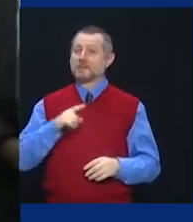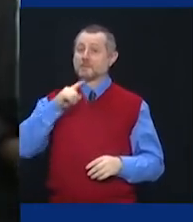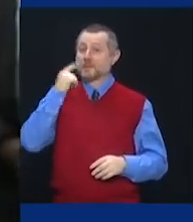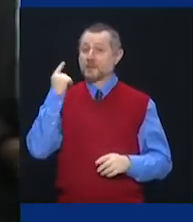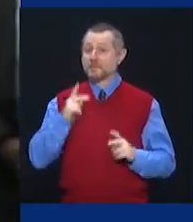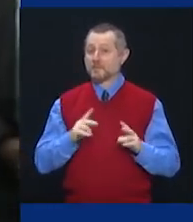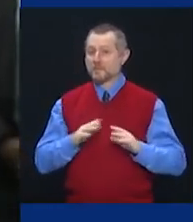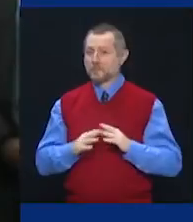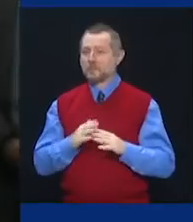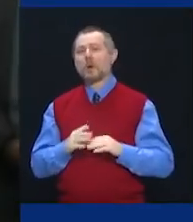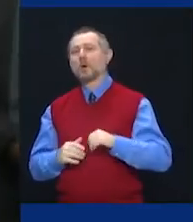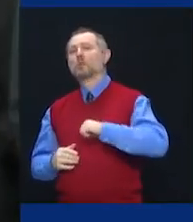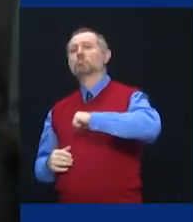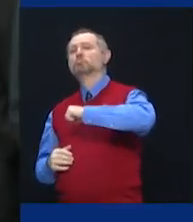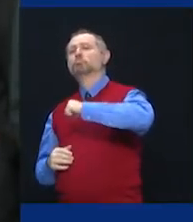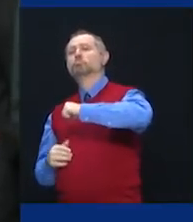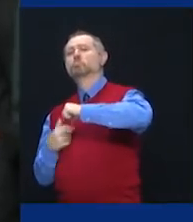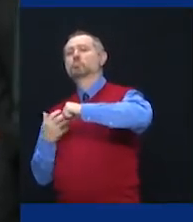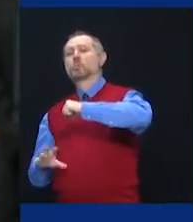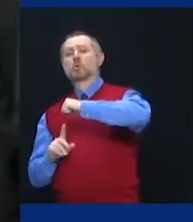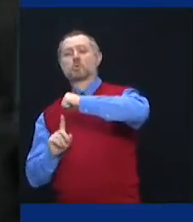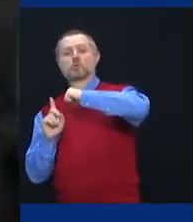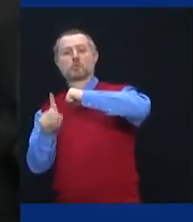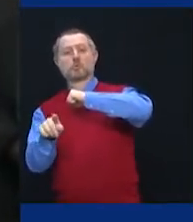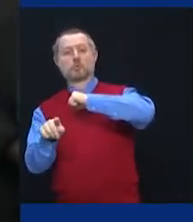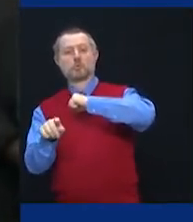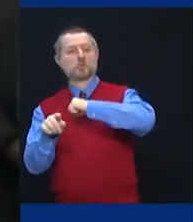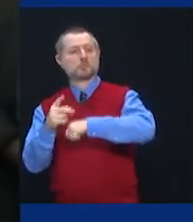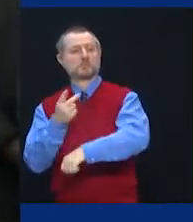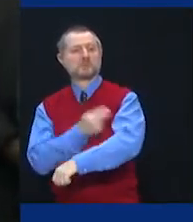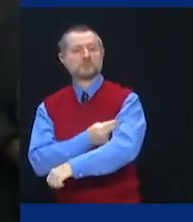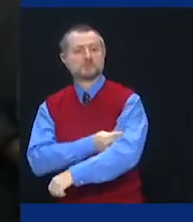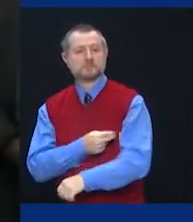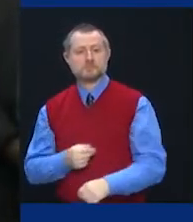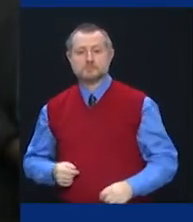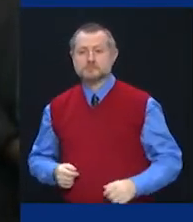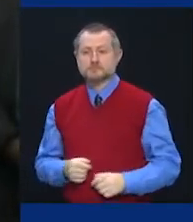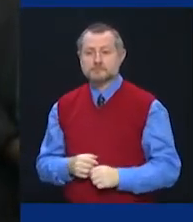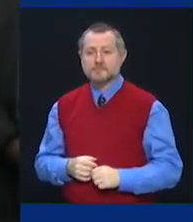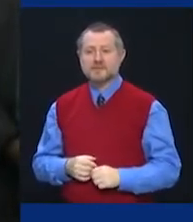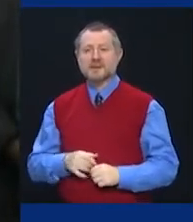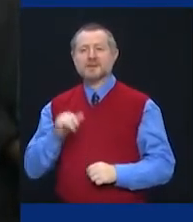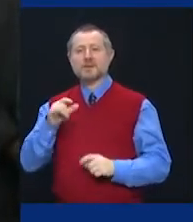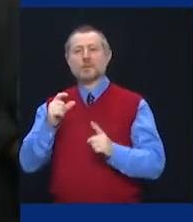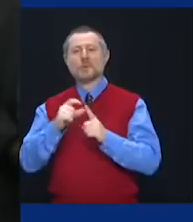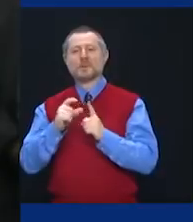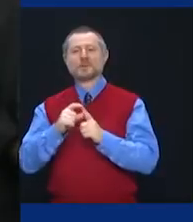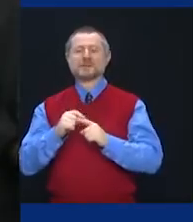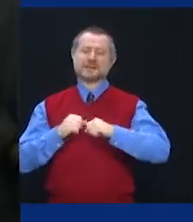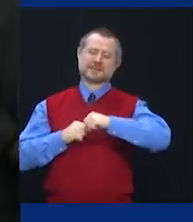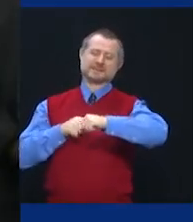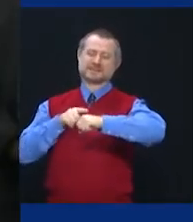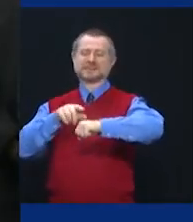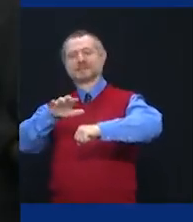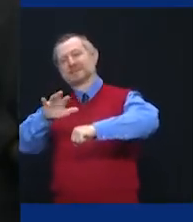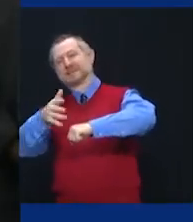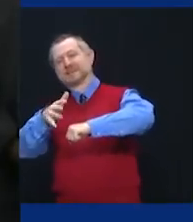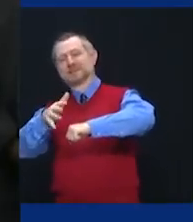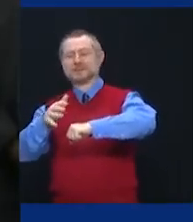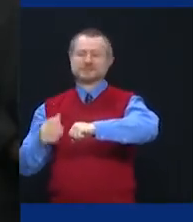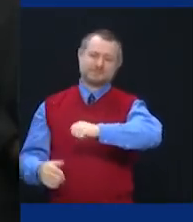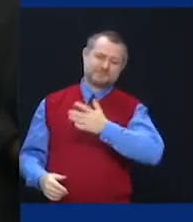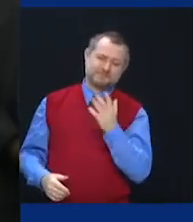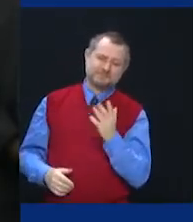community. Now, they call it hesitancy. I don't like that word hesitancy because it's a baloney